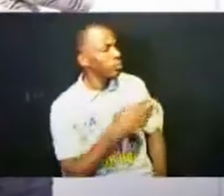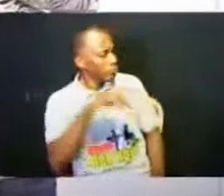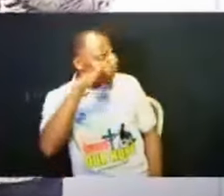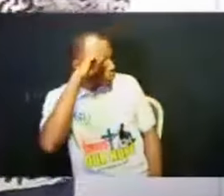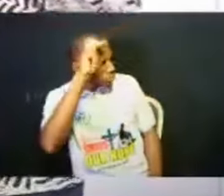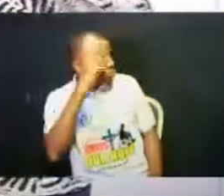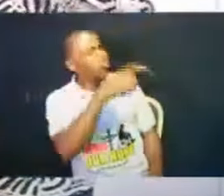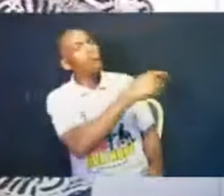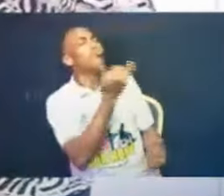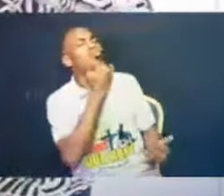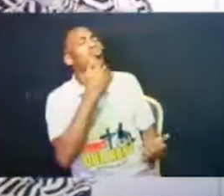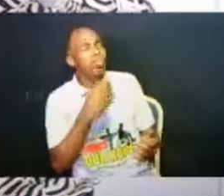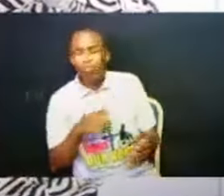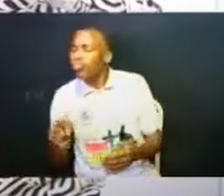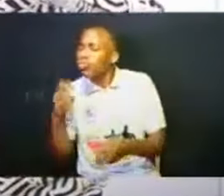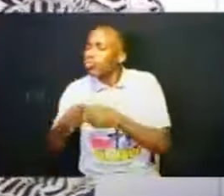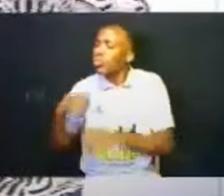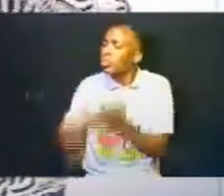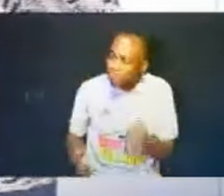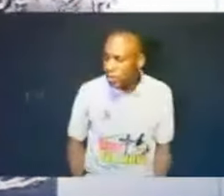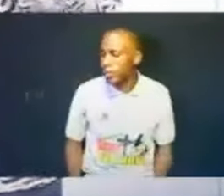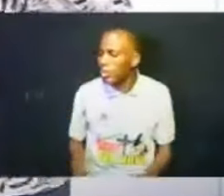is wrong with you? No, Sir Eric, I answer.